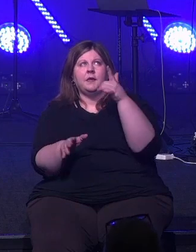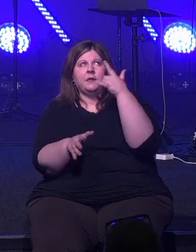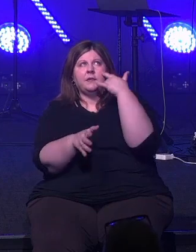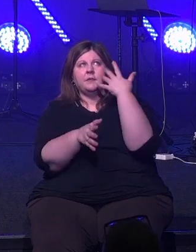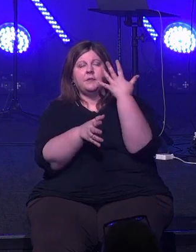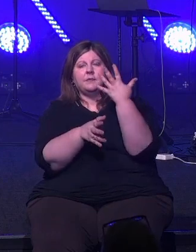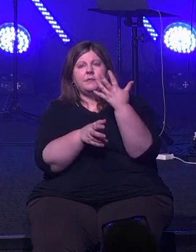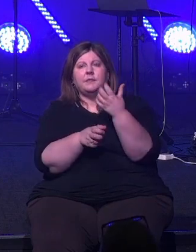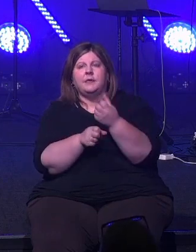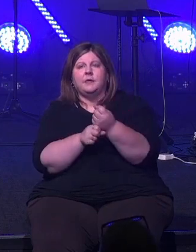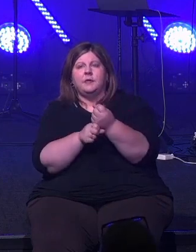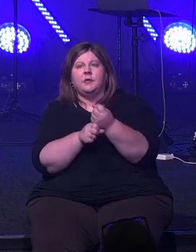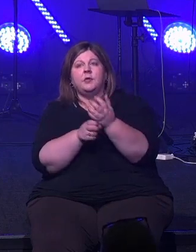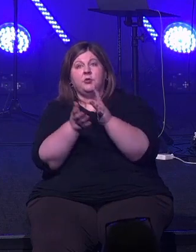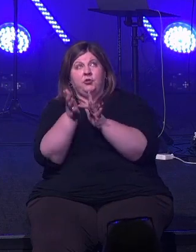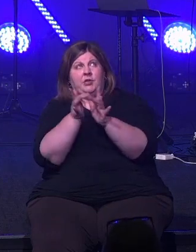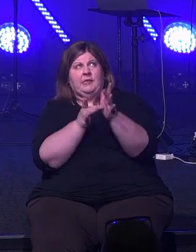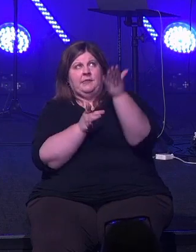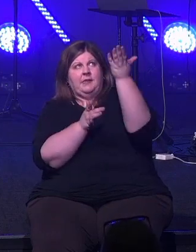assurance,